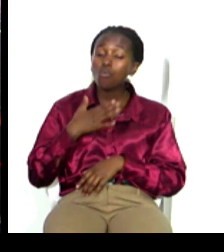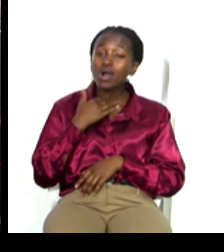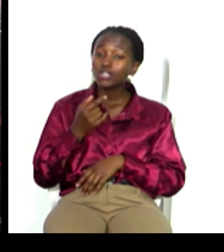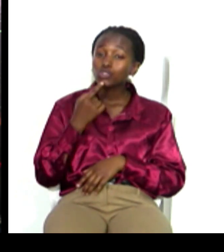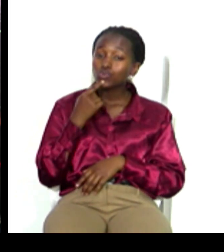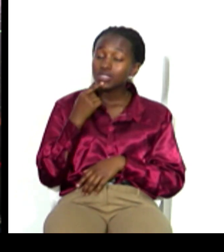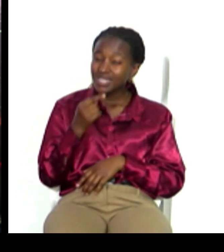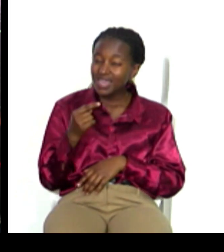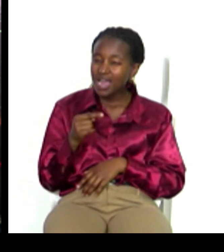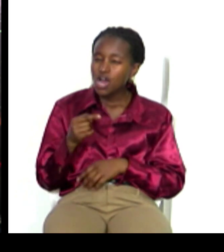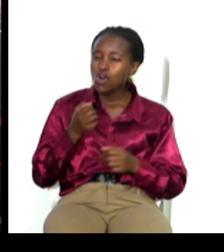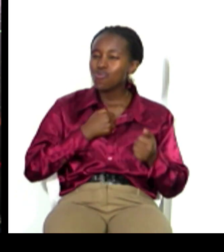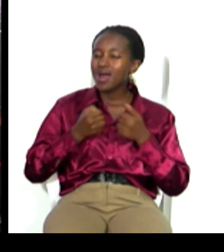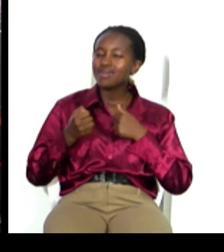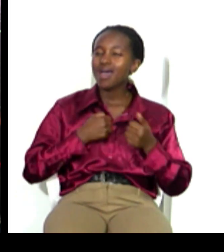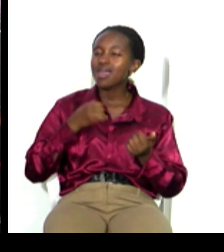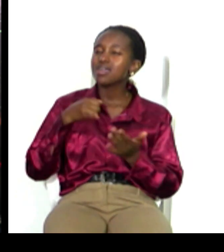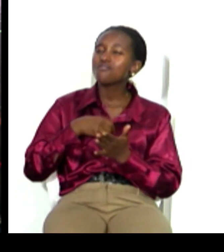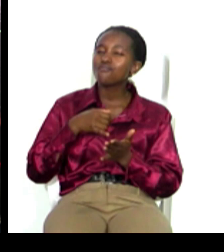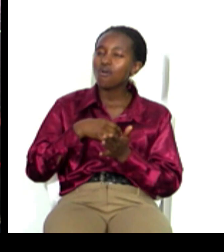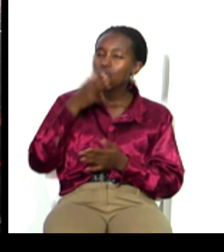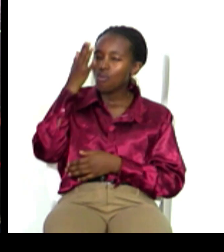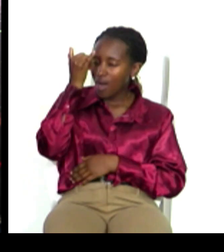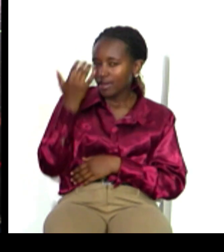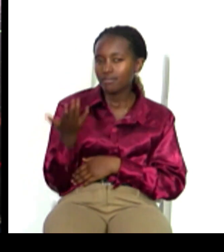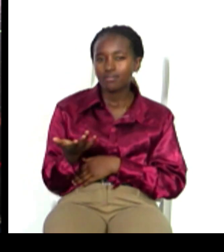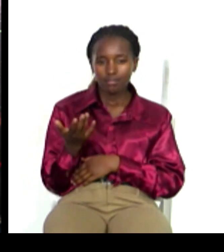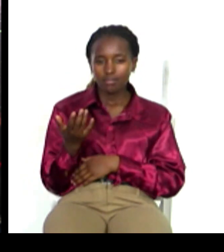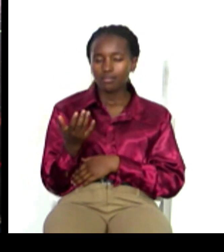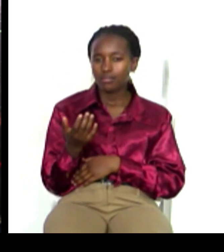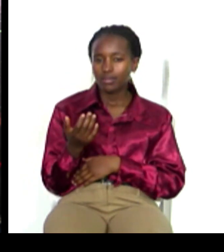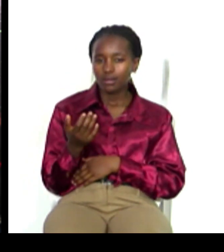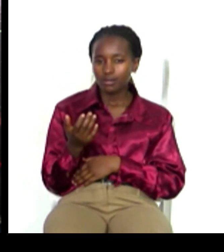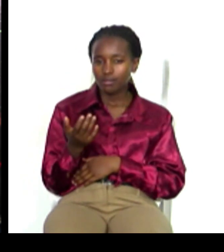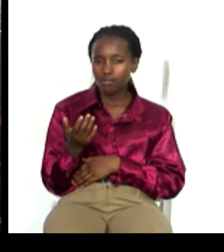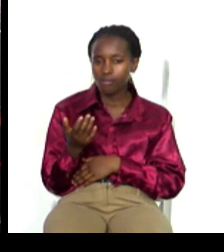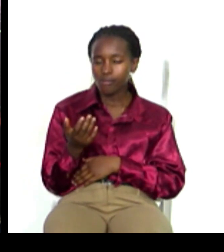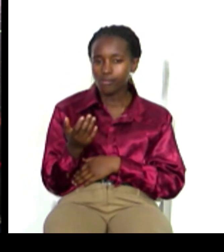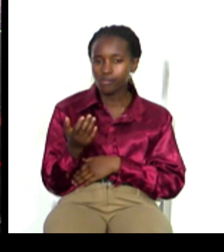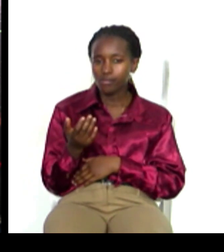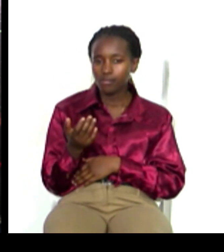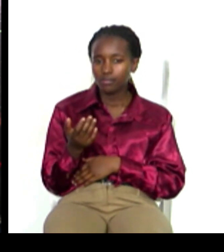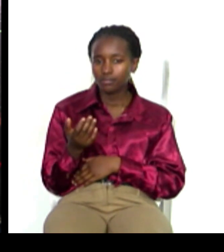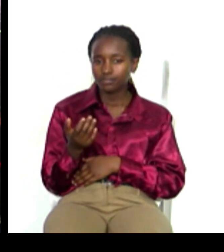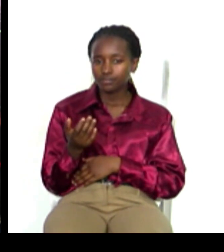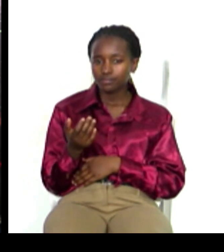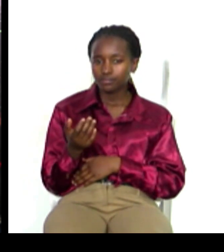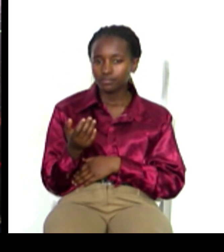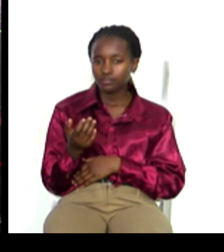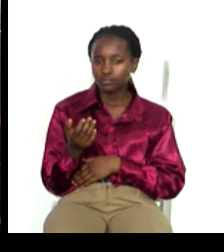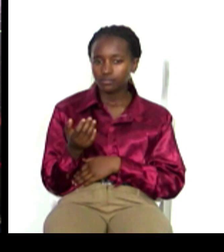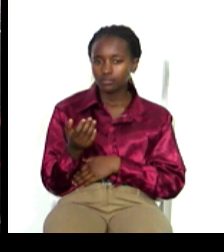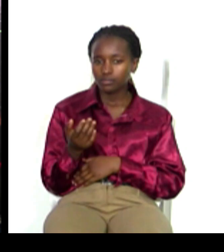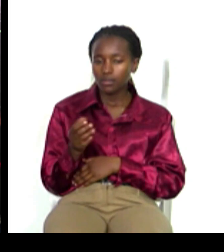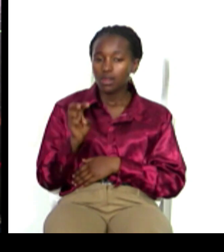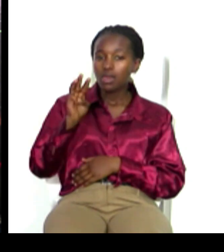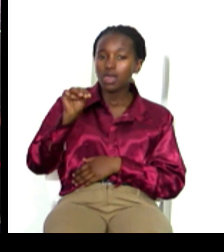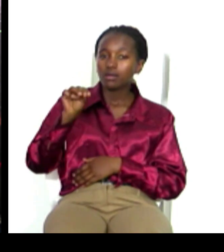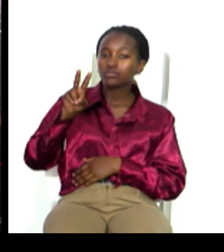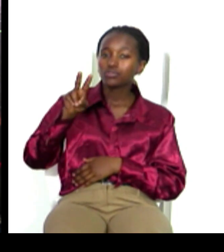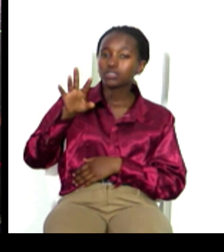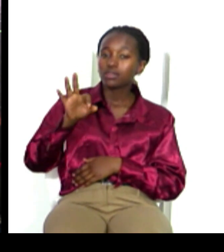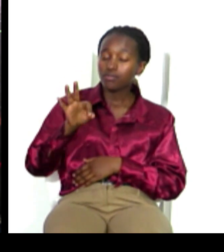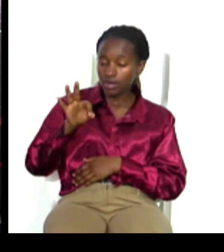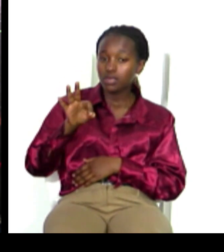is Rwanda behind the war in Congo? Why? The reason is that the leader of the